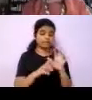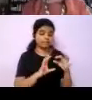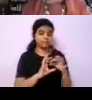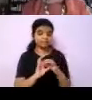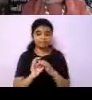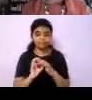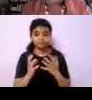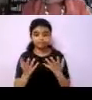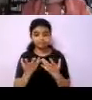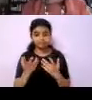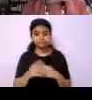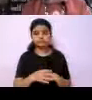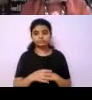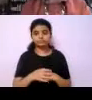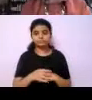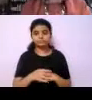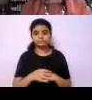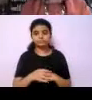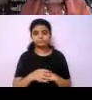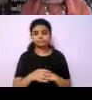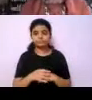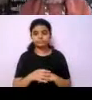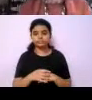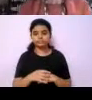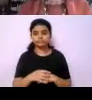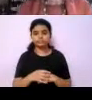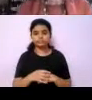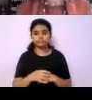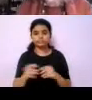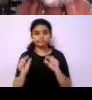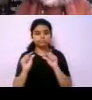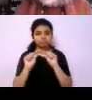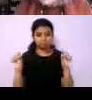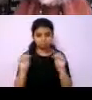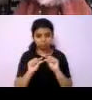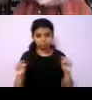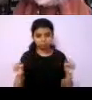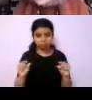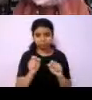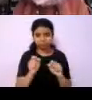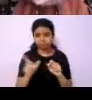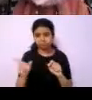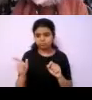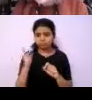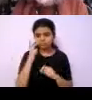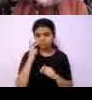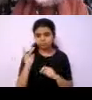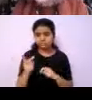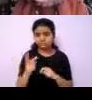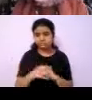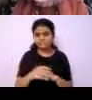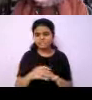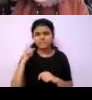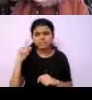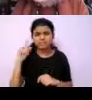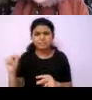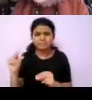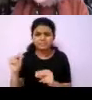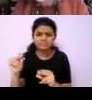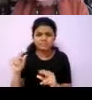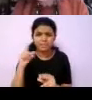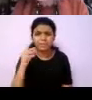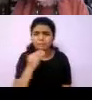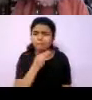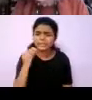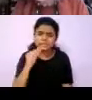care. The definitions that I'm going to give here. There's a strange sound in the background. Might